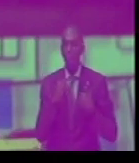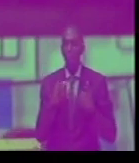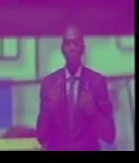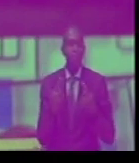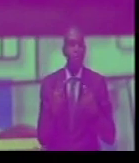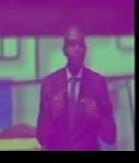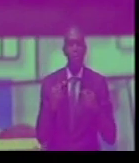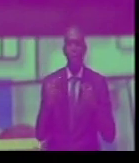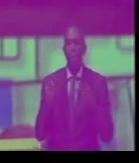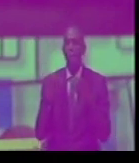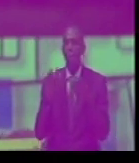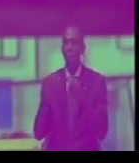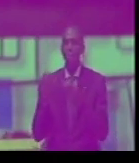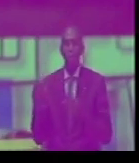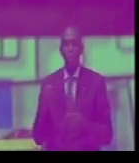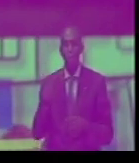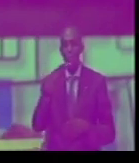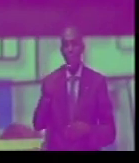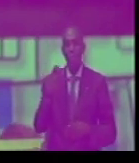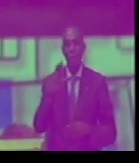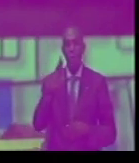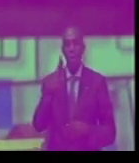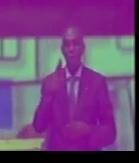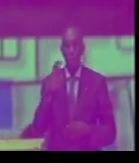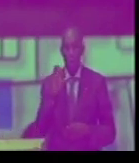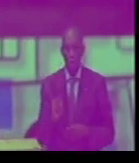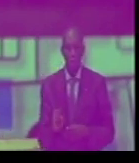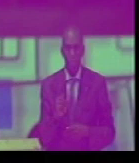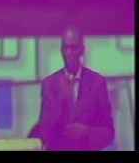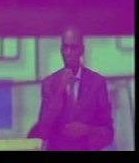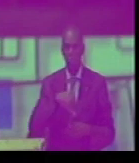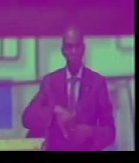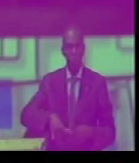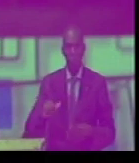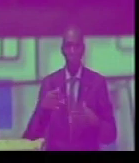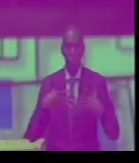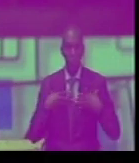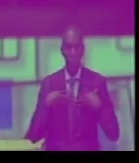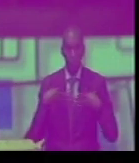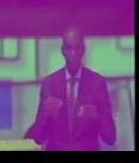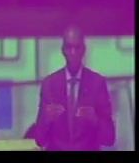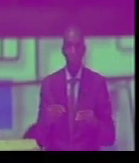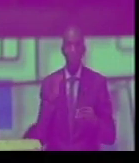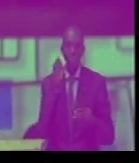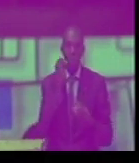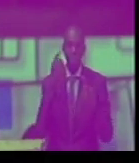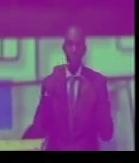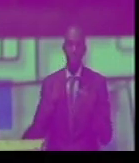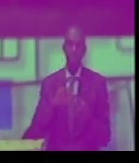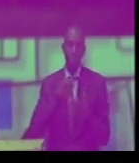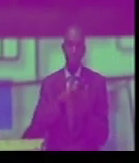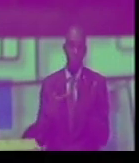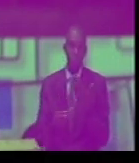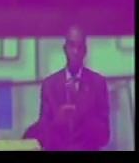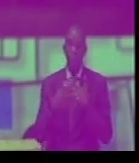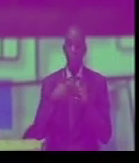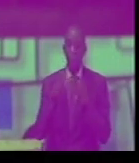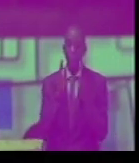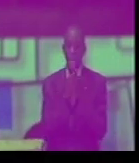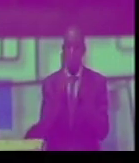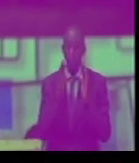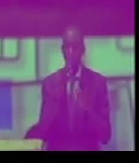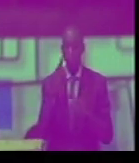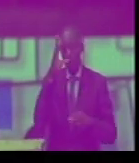God, despite having tried several orthodox and native means to get cured, but he was invited